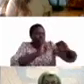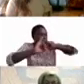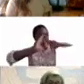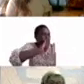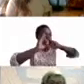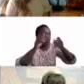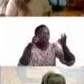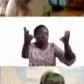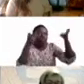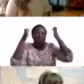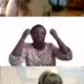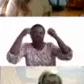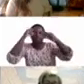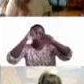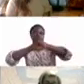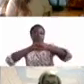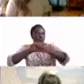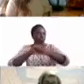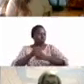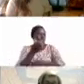no information,